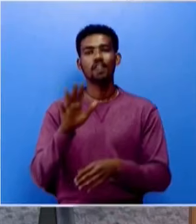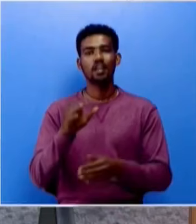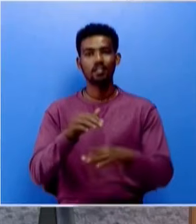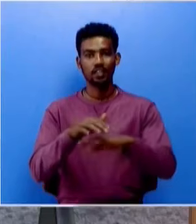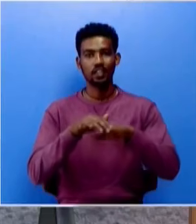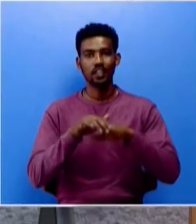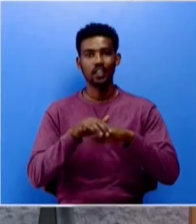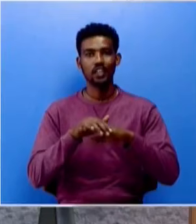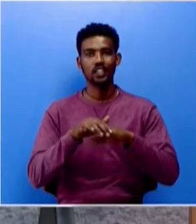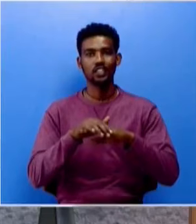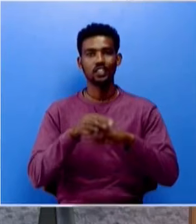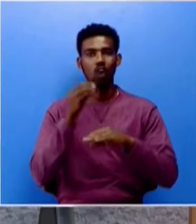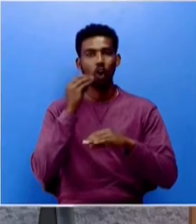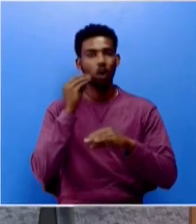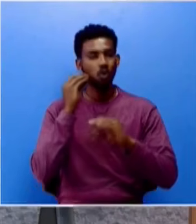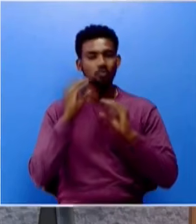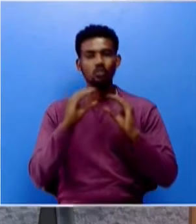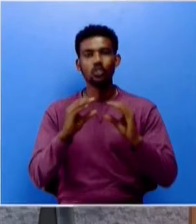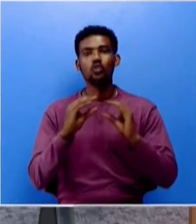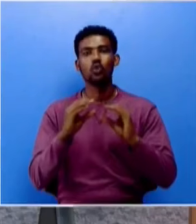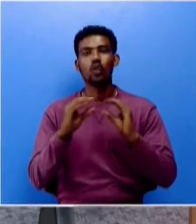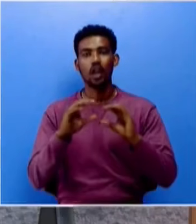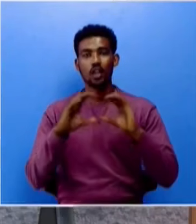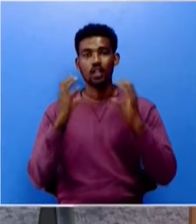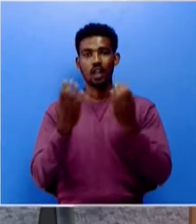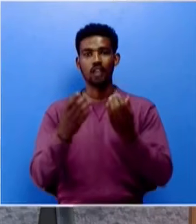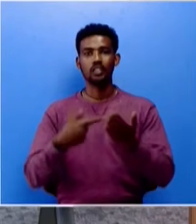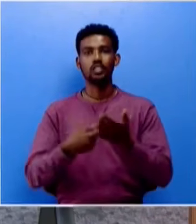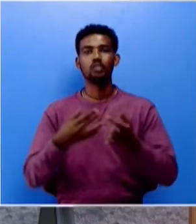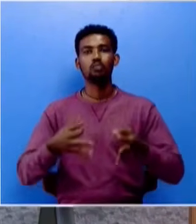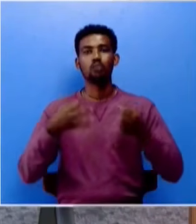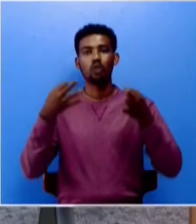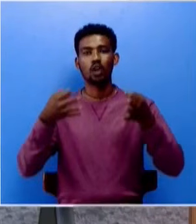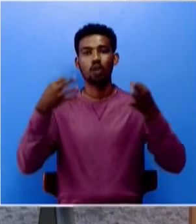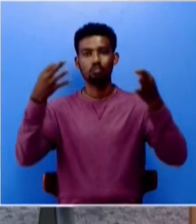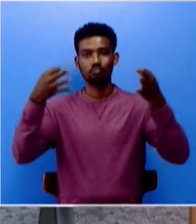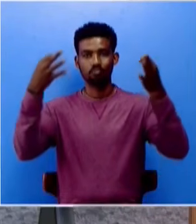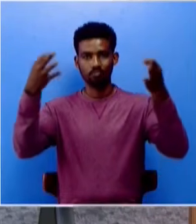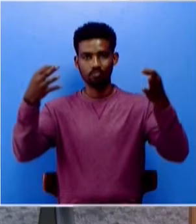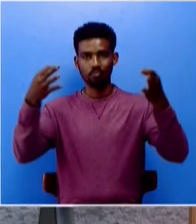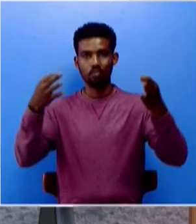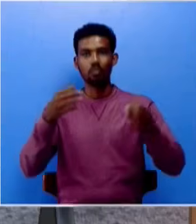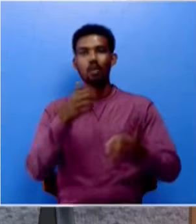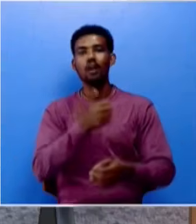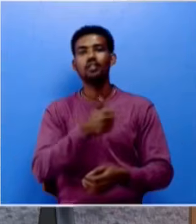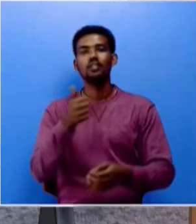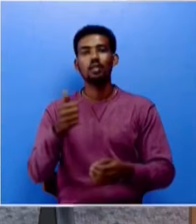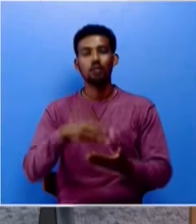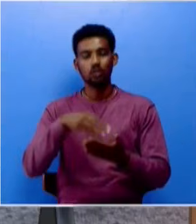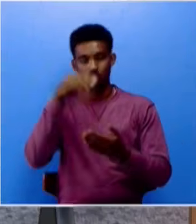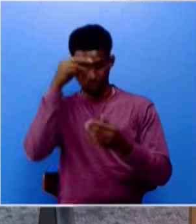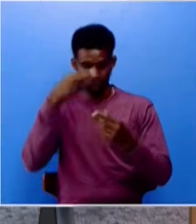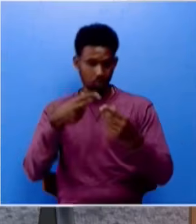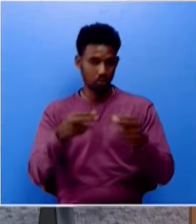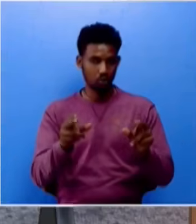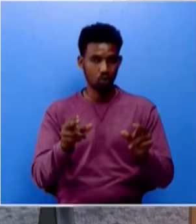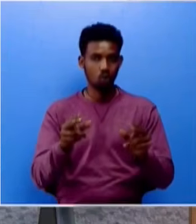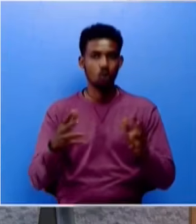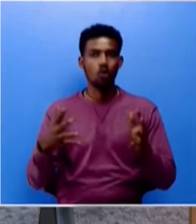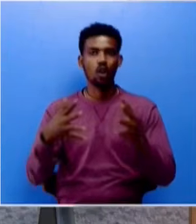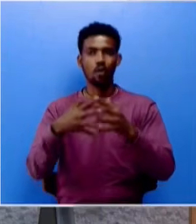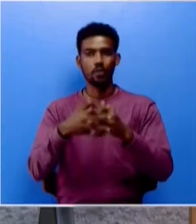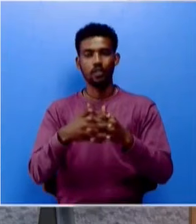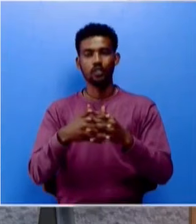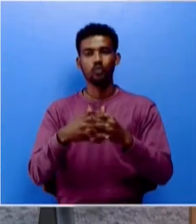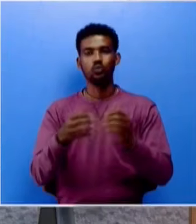language home tutorial class. This program is brought to you by City Government of Addis Ababa Education Bureau in